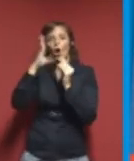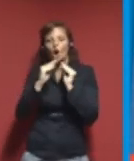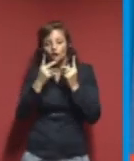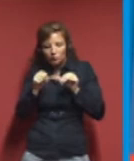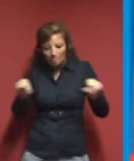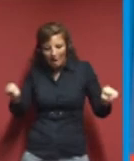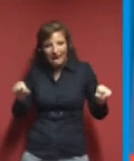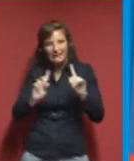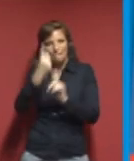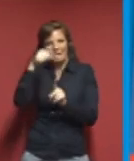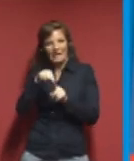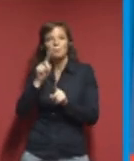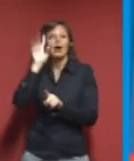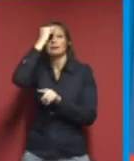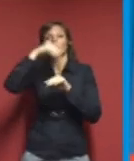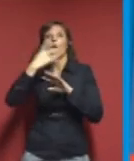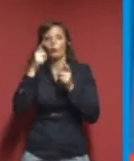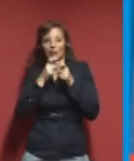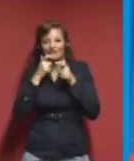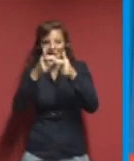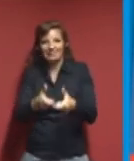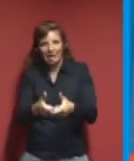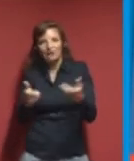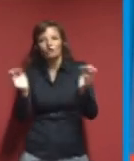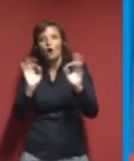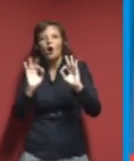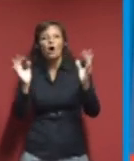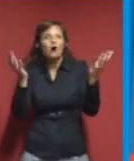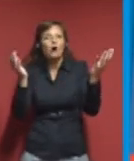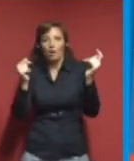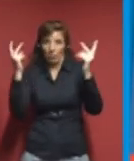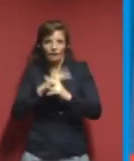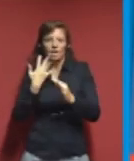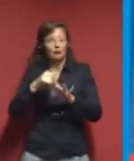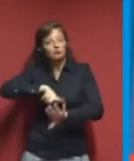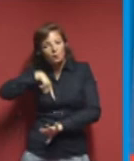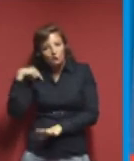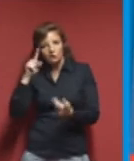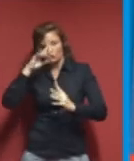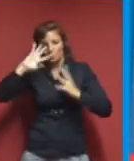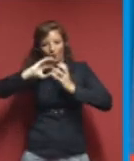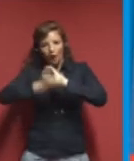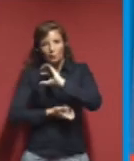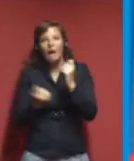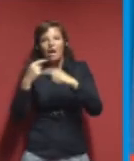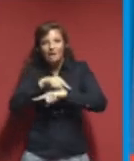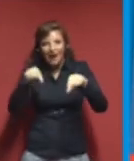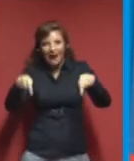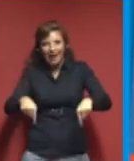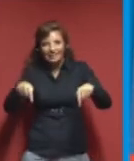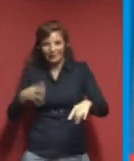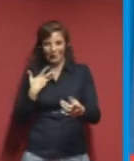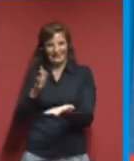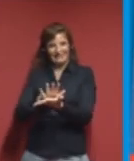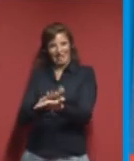drive. I'd have to drive it across town to a model shop. They'd make it. There'd be something wrong with it. With 3D printing, you can just iterate really quickly and